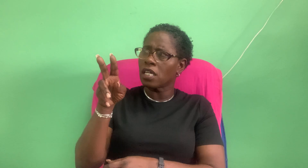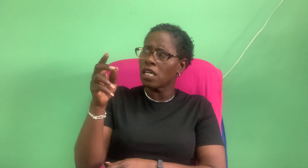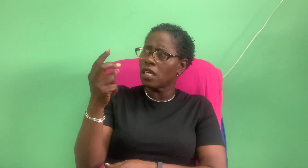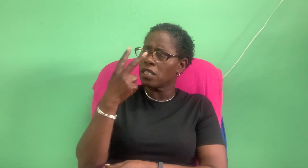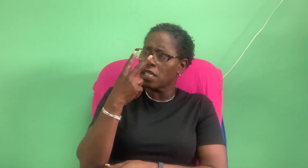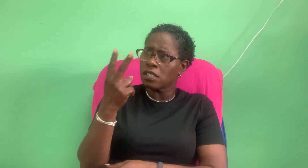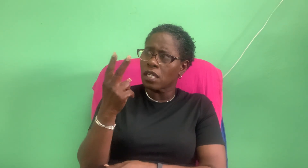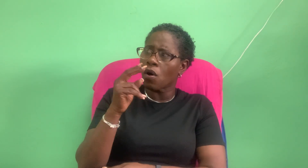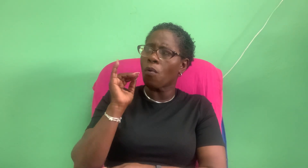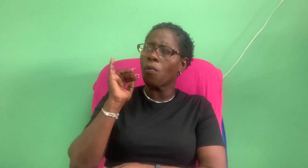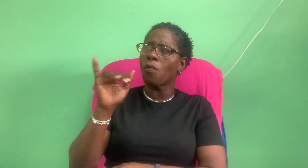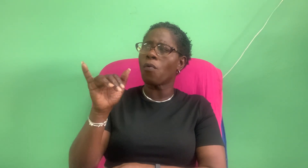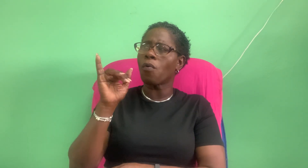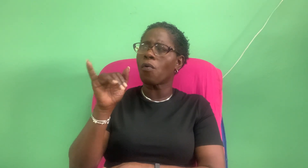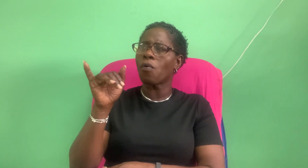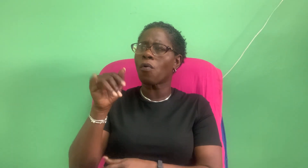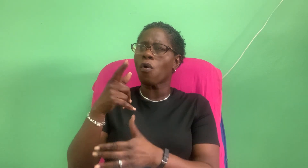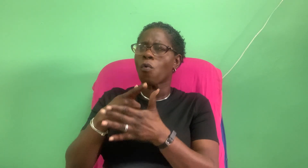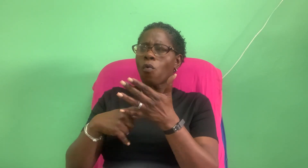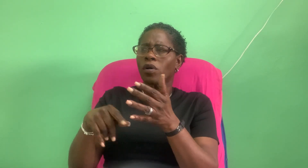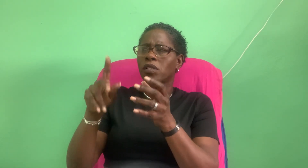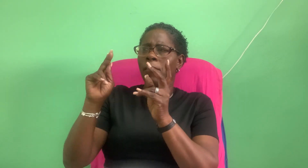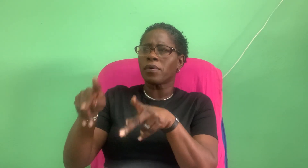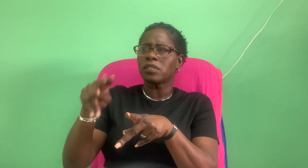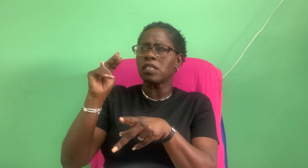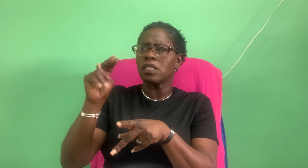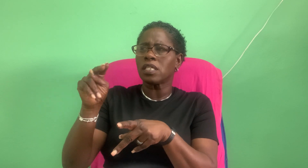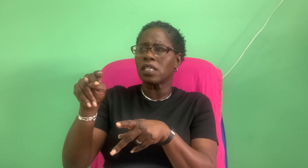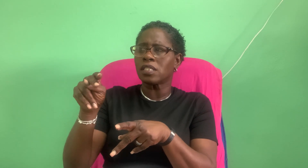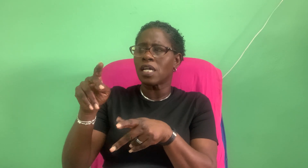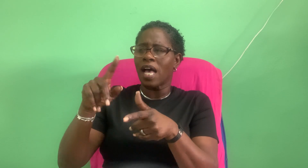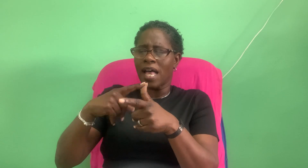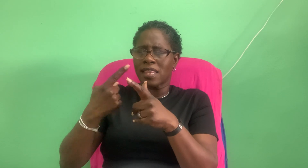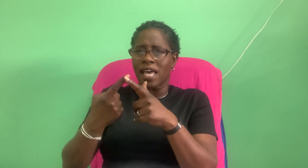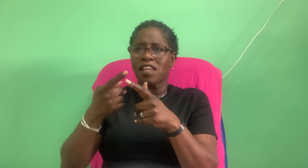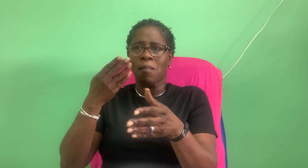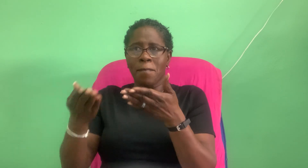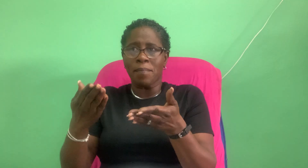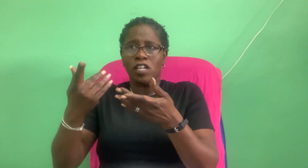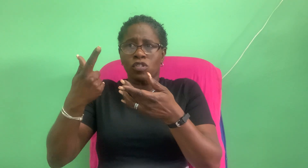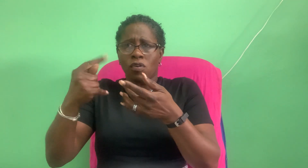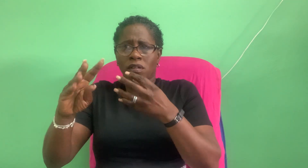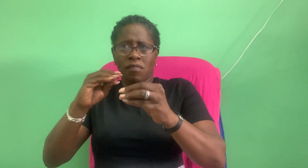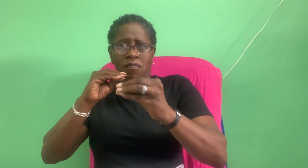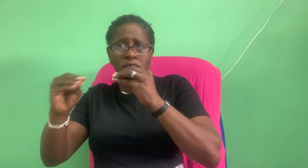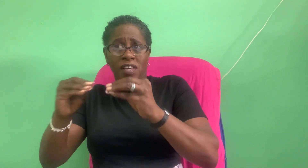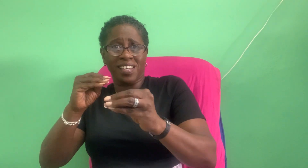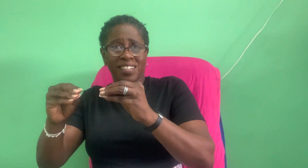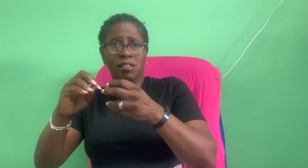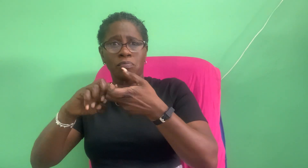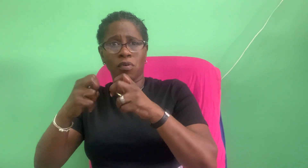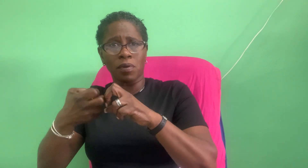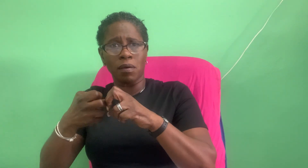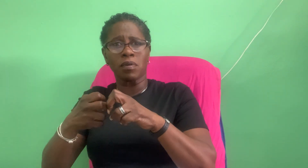else's meaning, interpreting meaning, and then problem solving based on that, which is a lot of what happens in